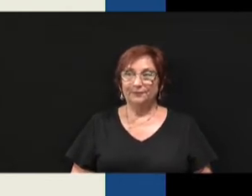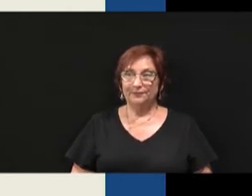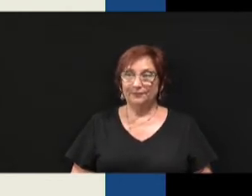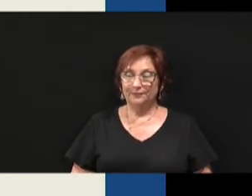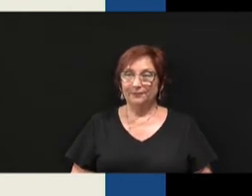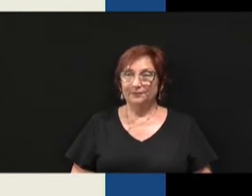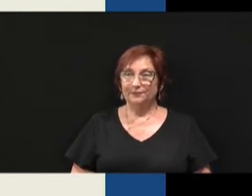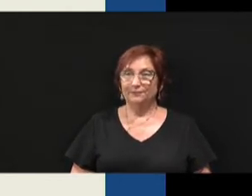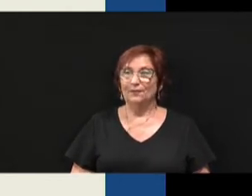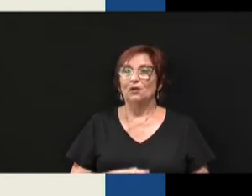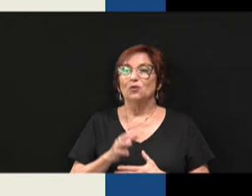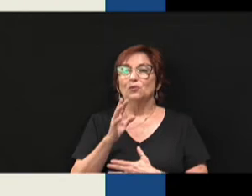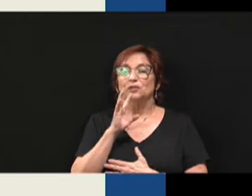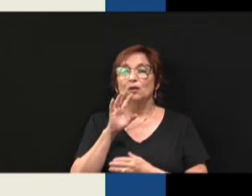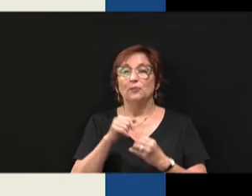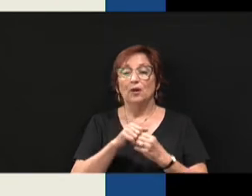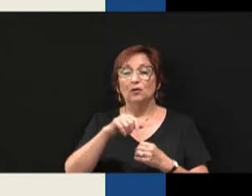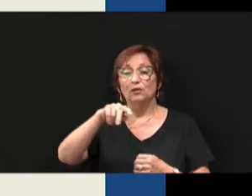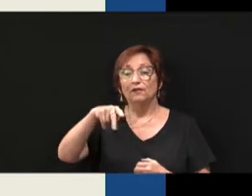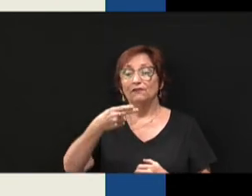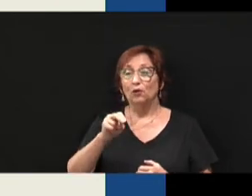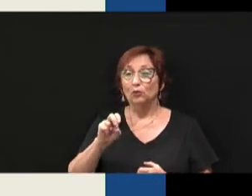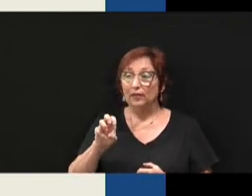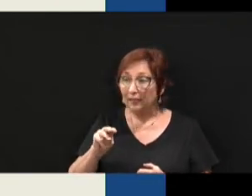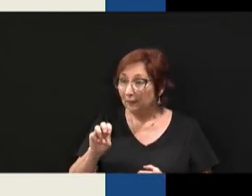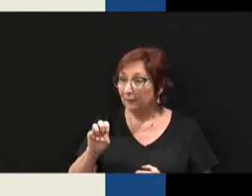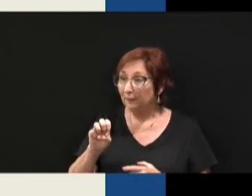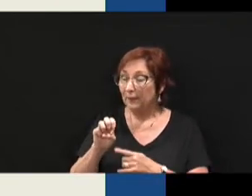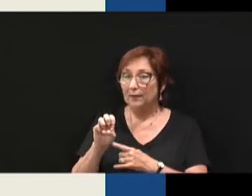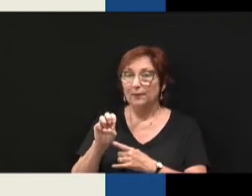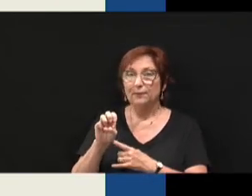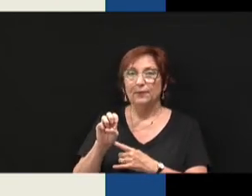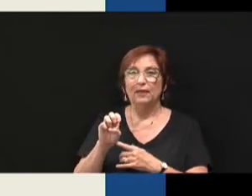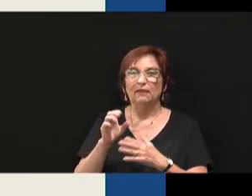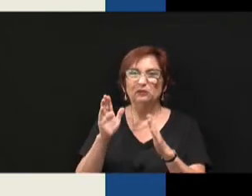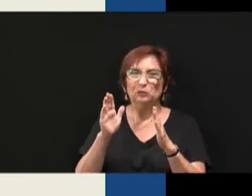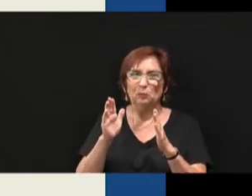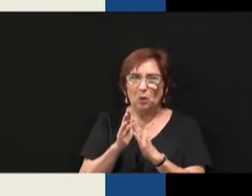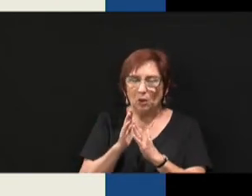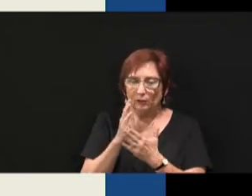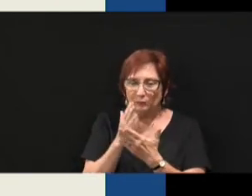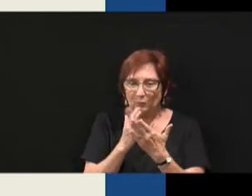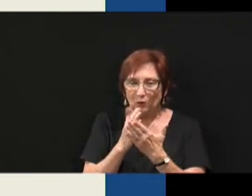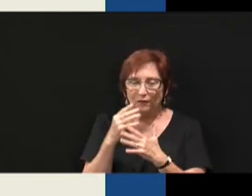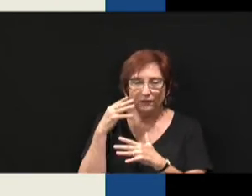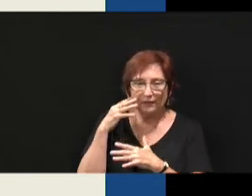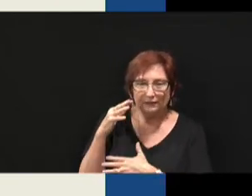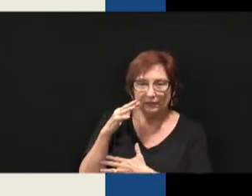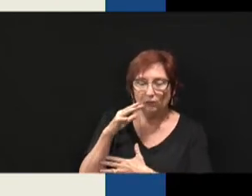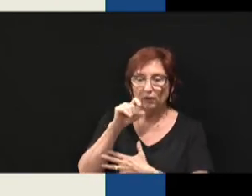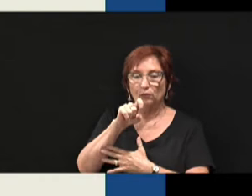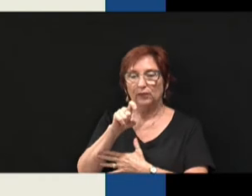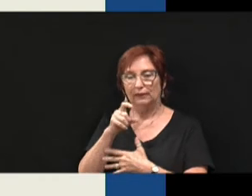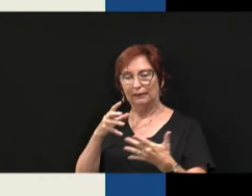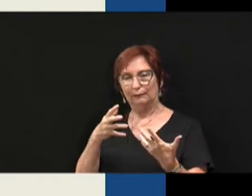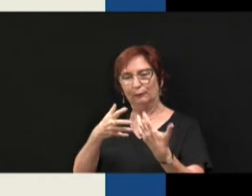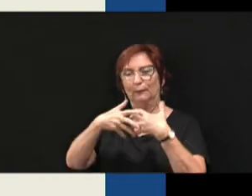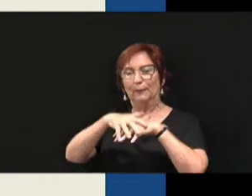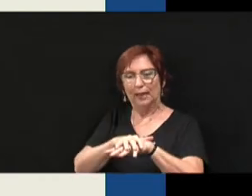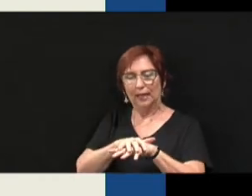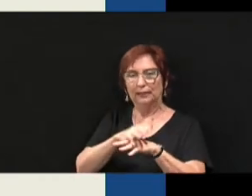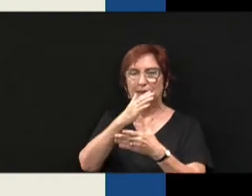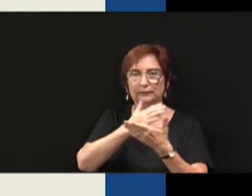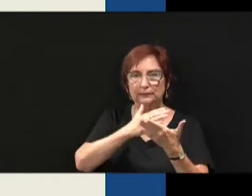We talked about the phoneme being the smallest unit of sound, and that we have to blend, segment, and